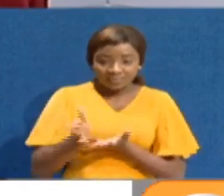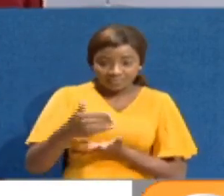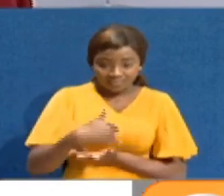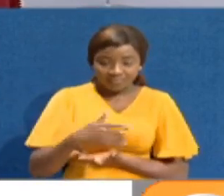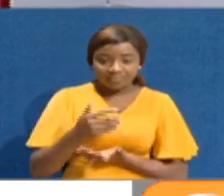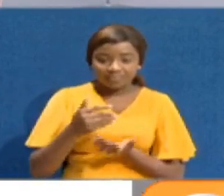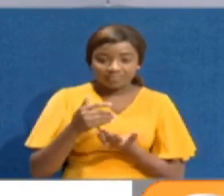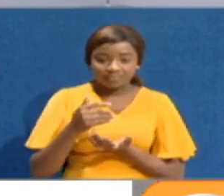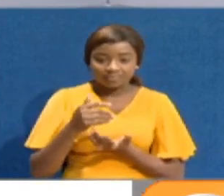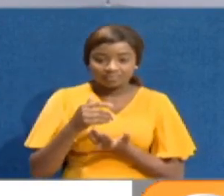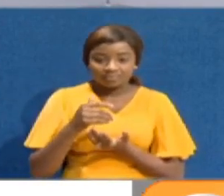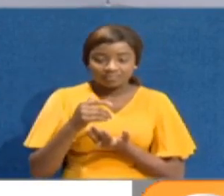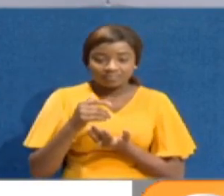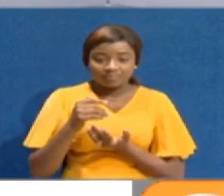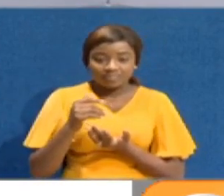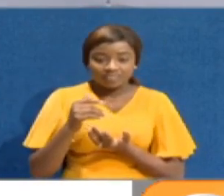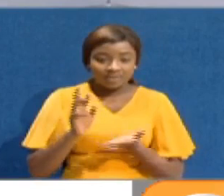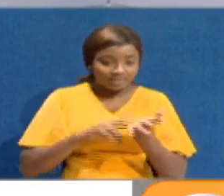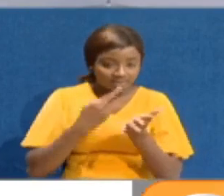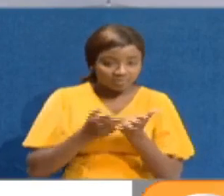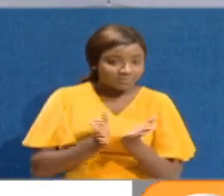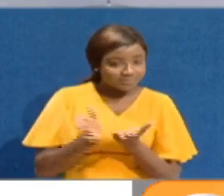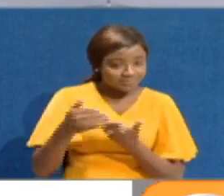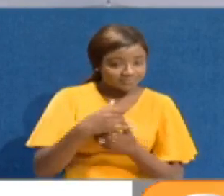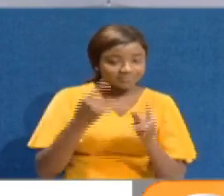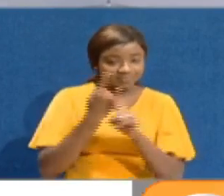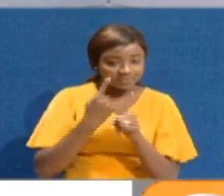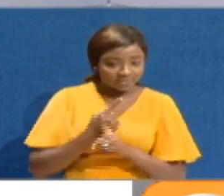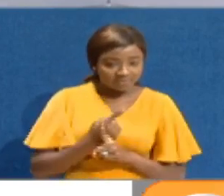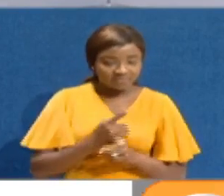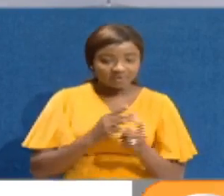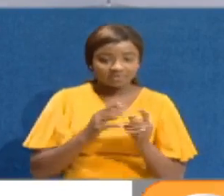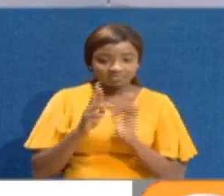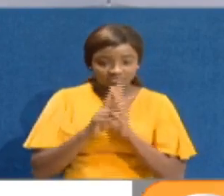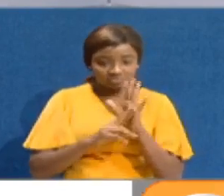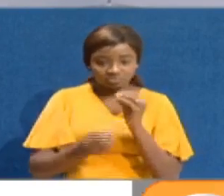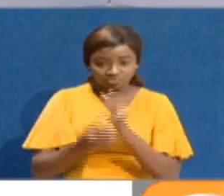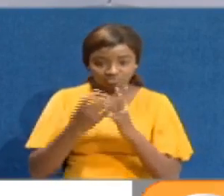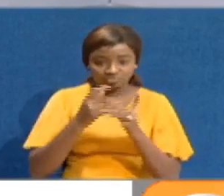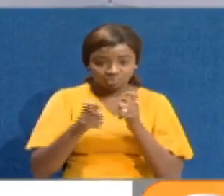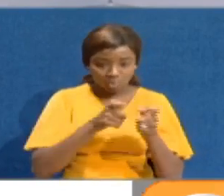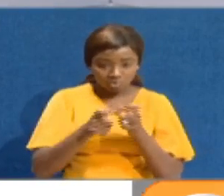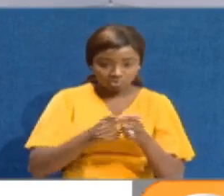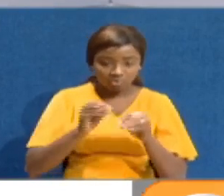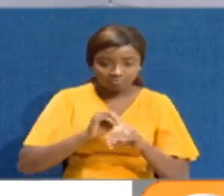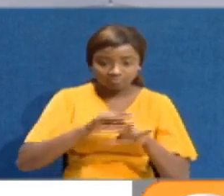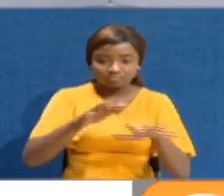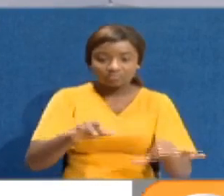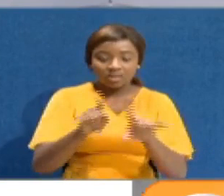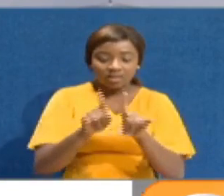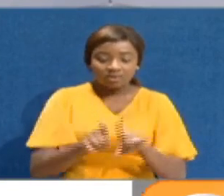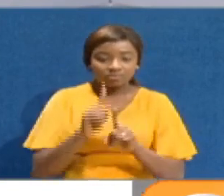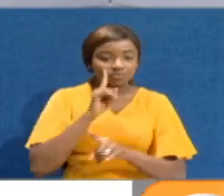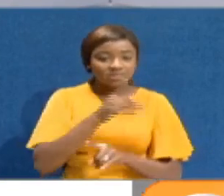We have seen suppressed economic activity. This was due to the restrictions that were put in place to curb the pandemic, the spread. You had the temporary shutdowns